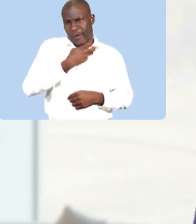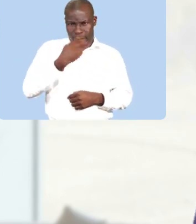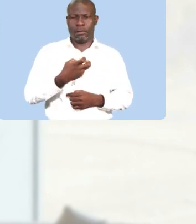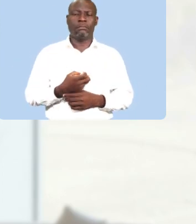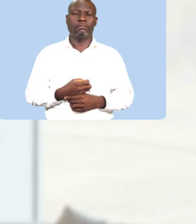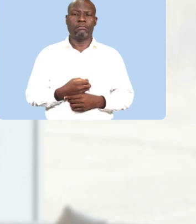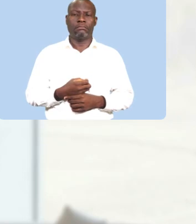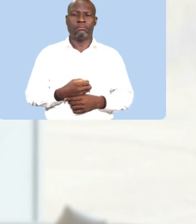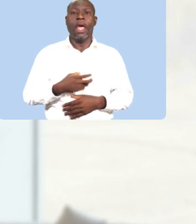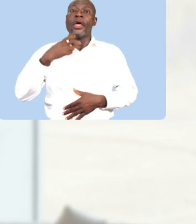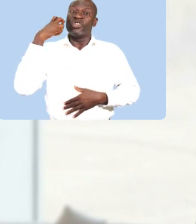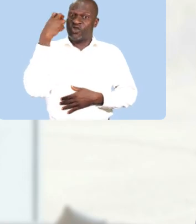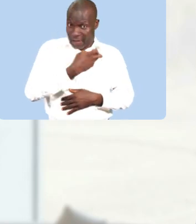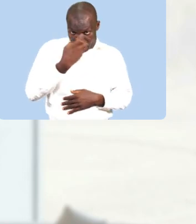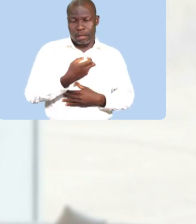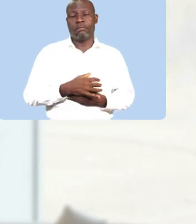odo papa